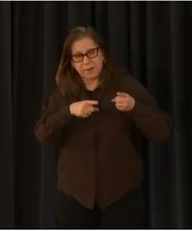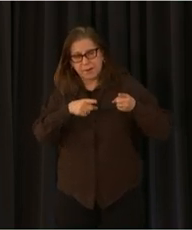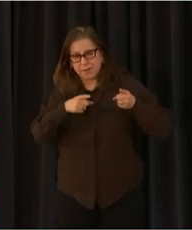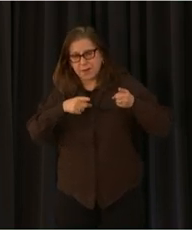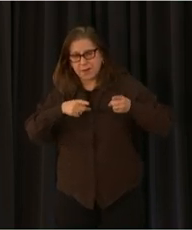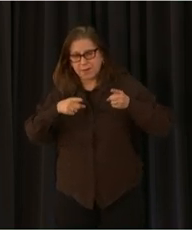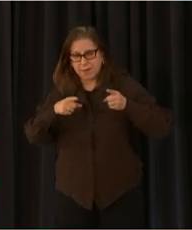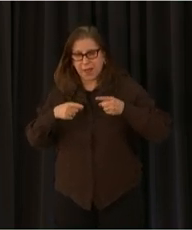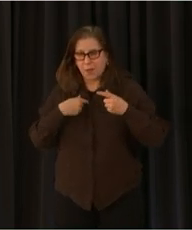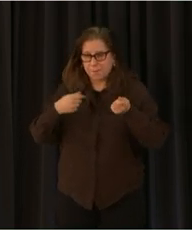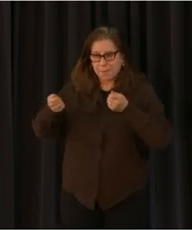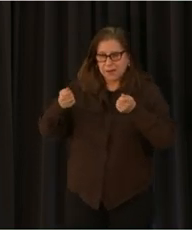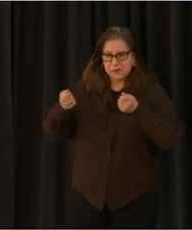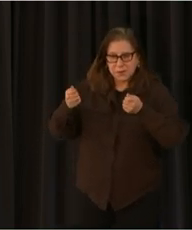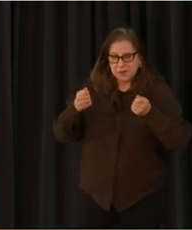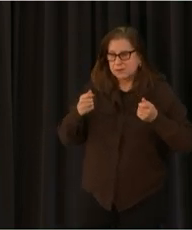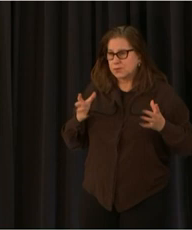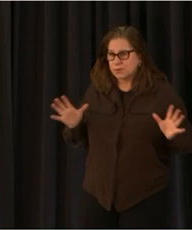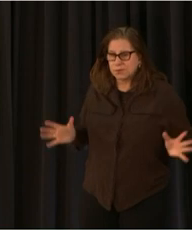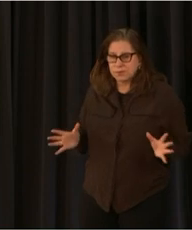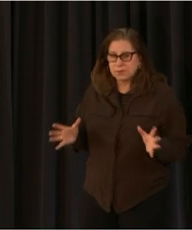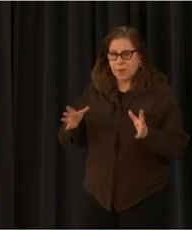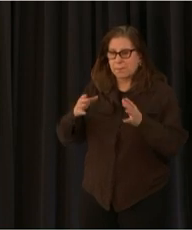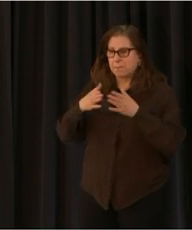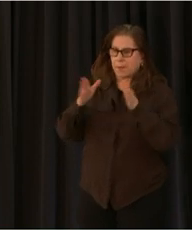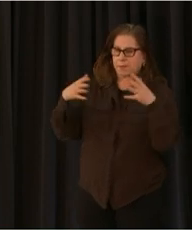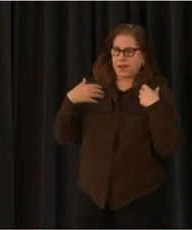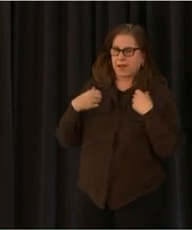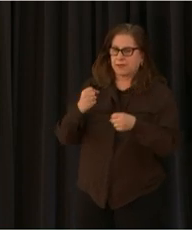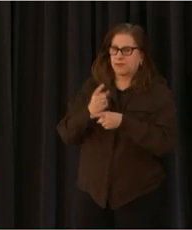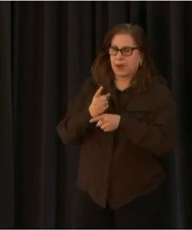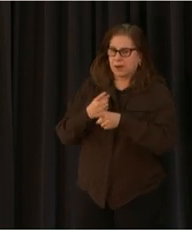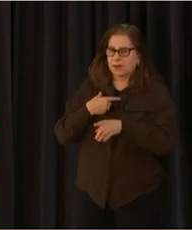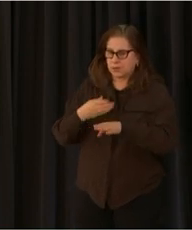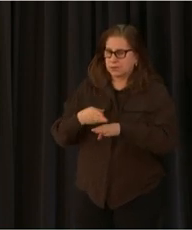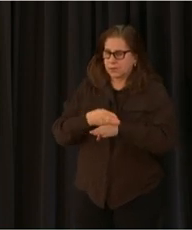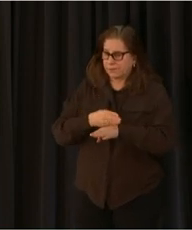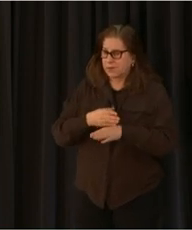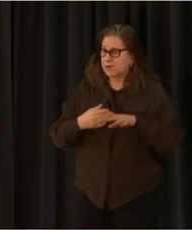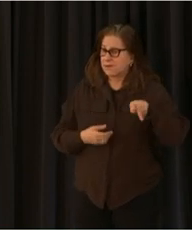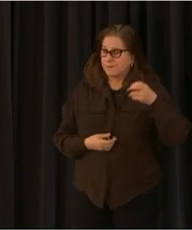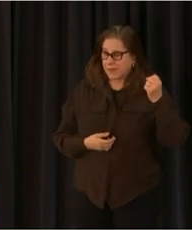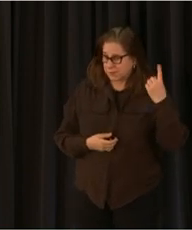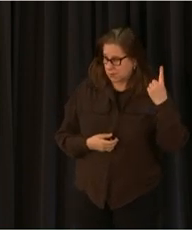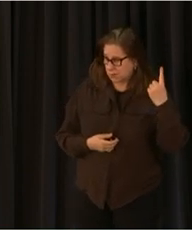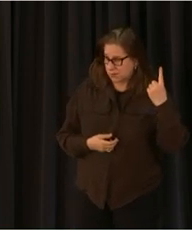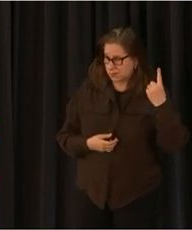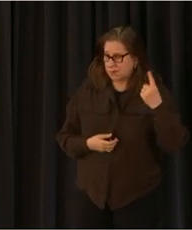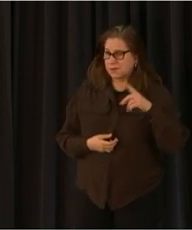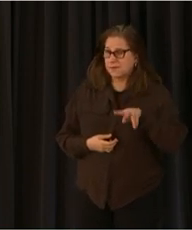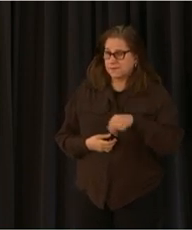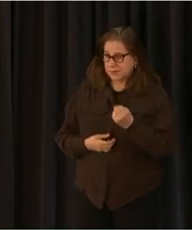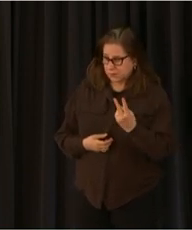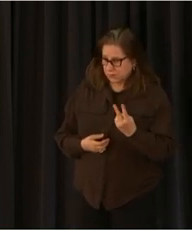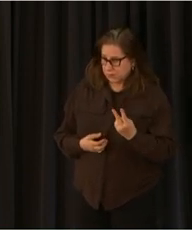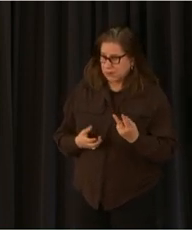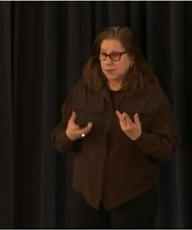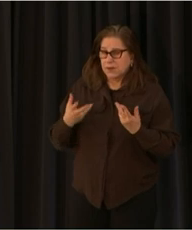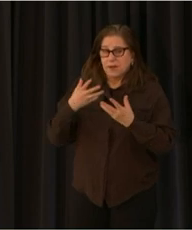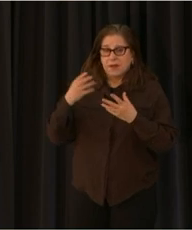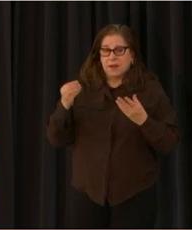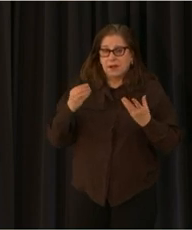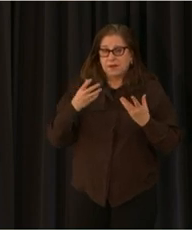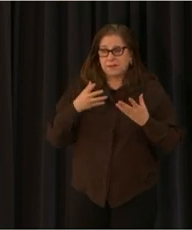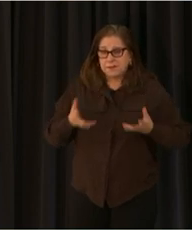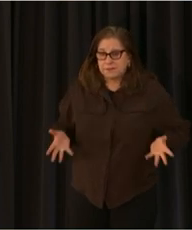health improvement at DC Health is to be in a continuous quality improvement phase. And so the way that we have approached this work is to,